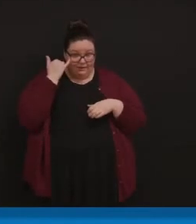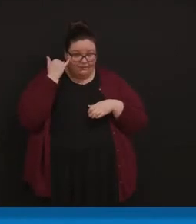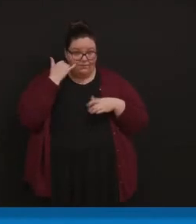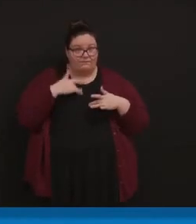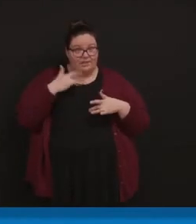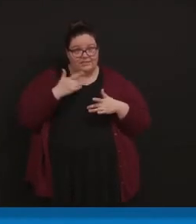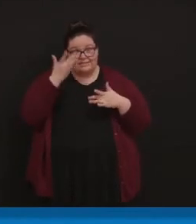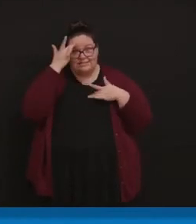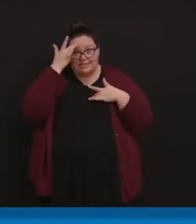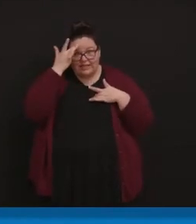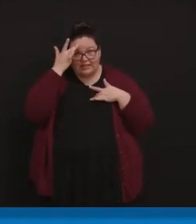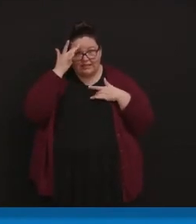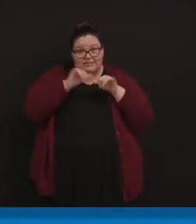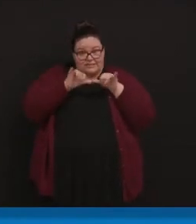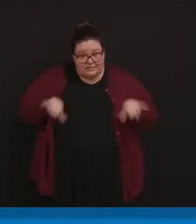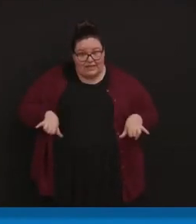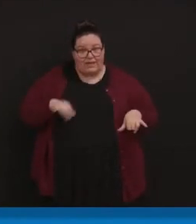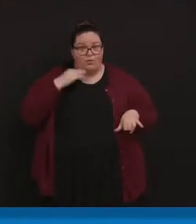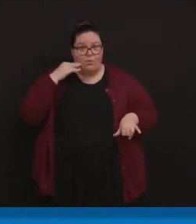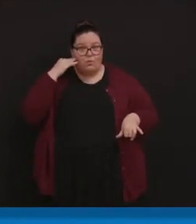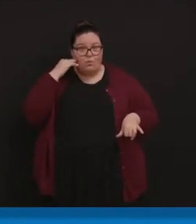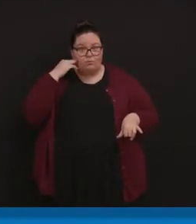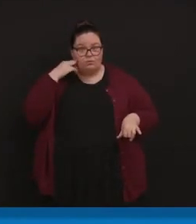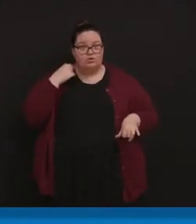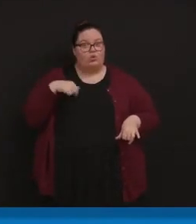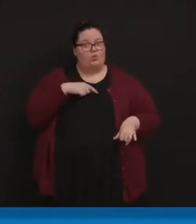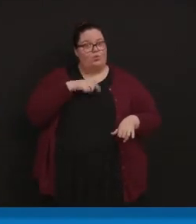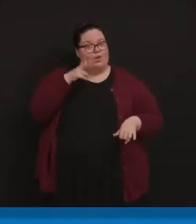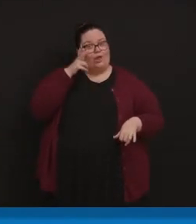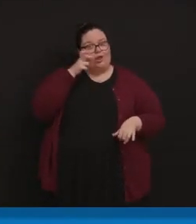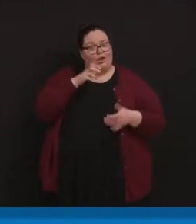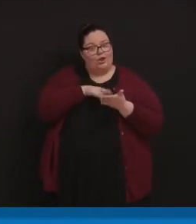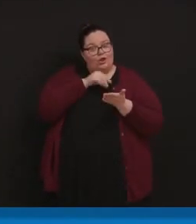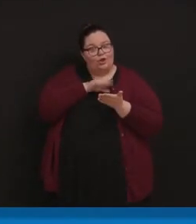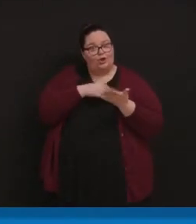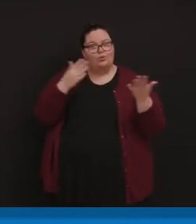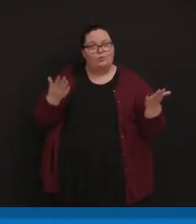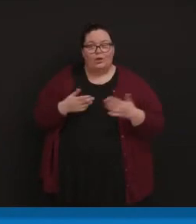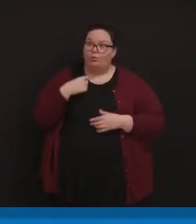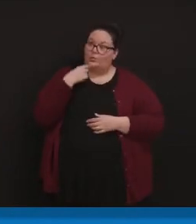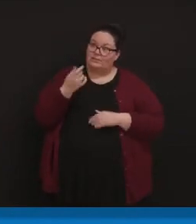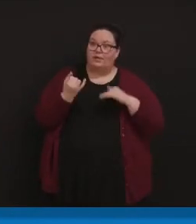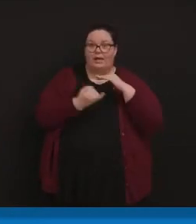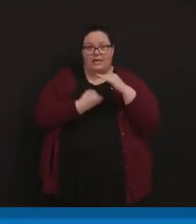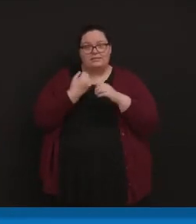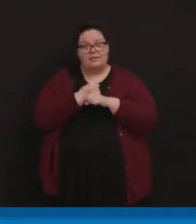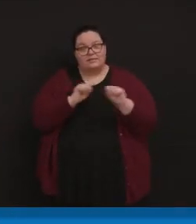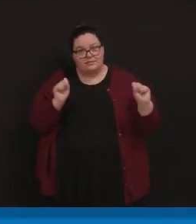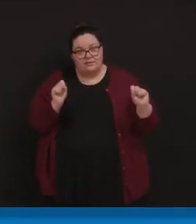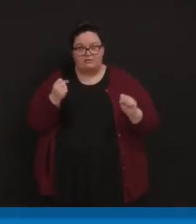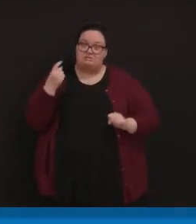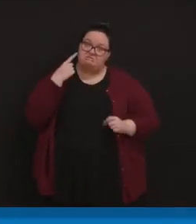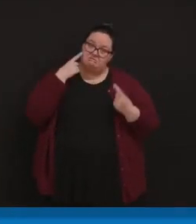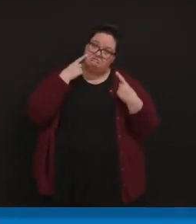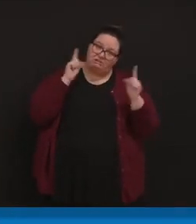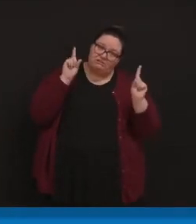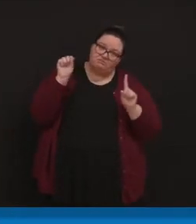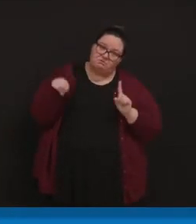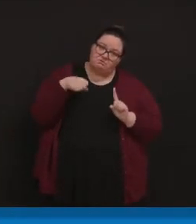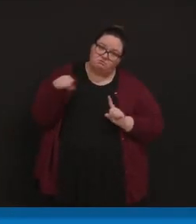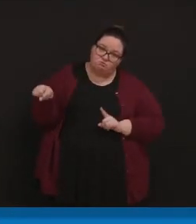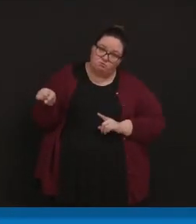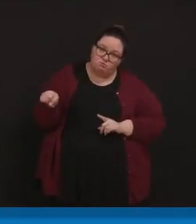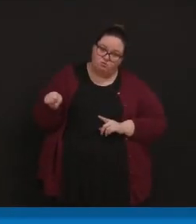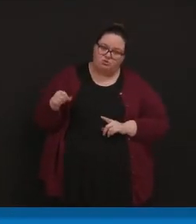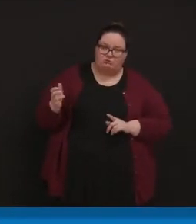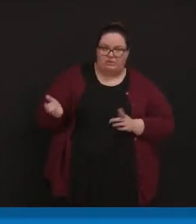So the message from the gatherings and what we learned was that you can tell people to self-isolate safely. That may or may not always work. So we're trying to